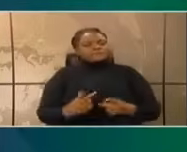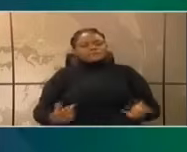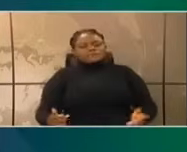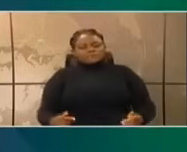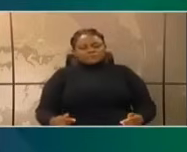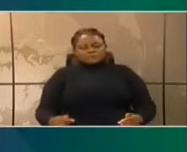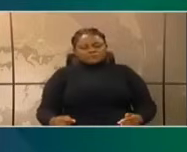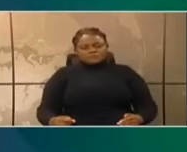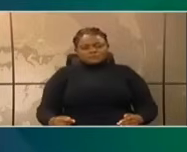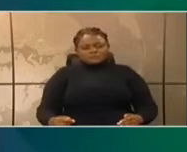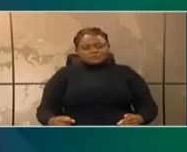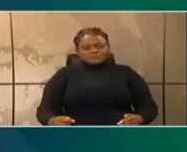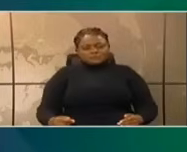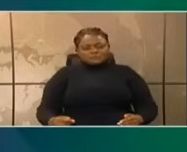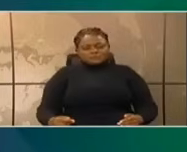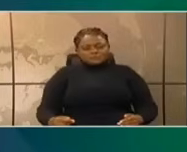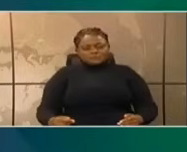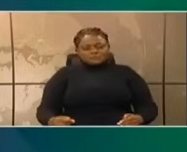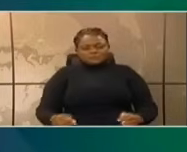Jichko.